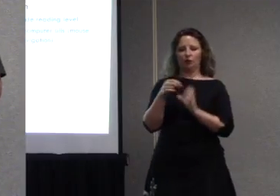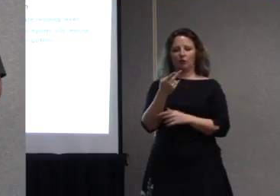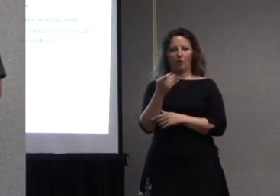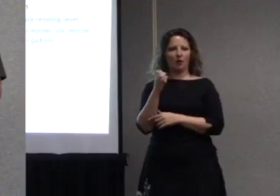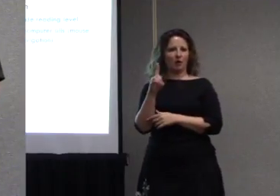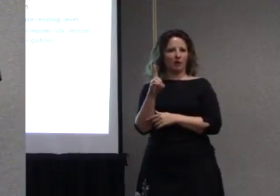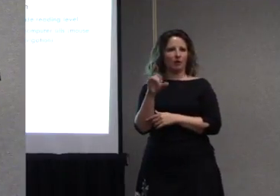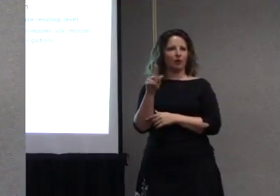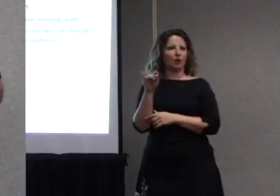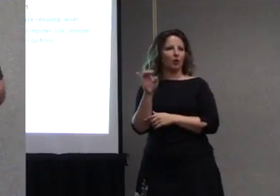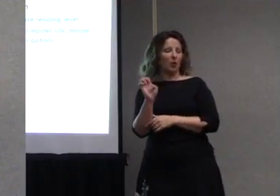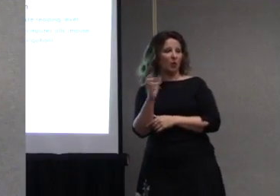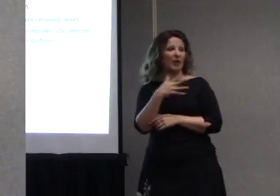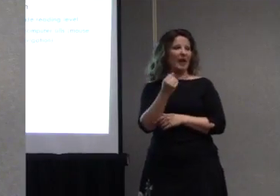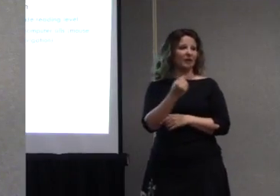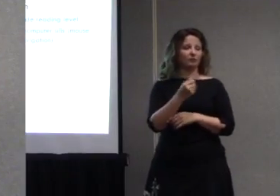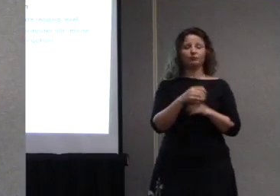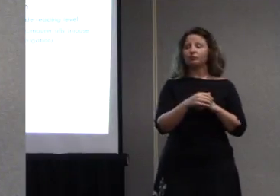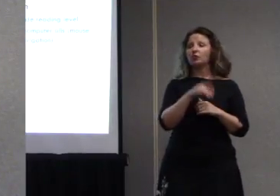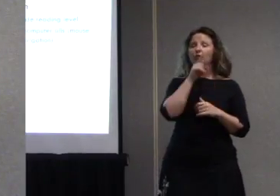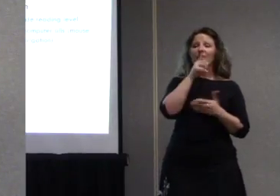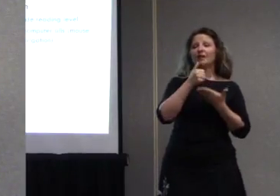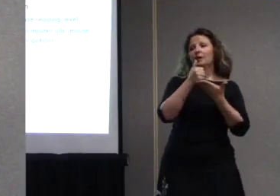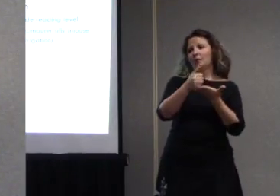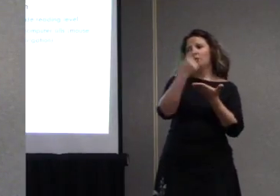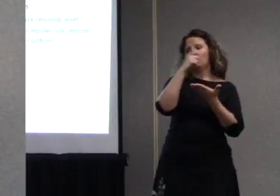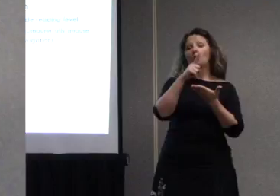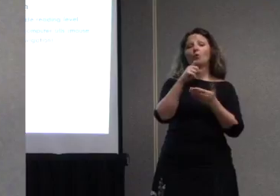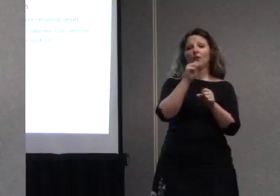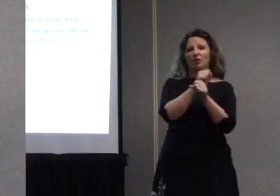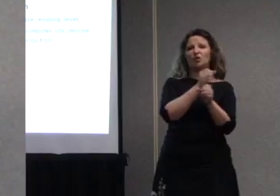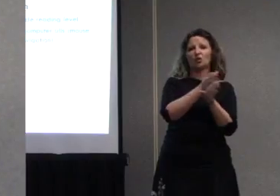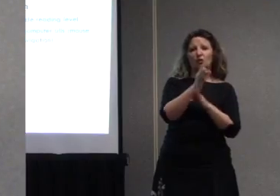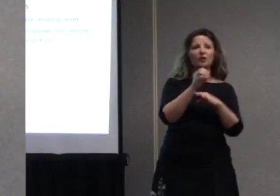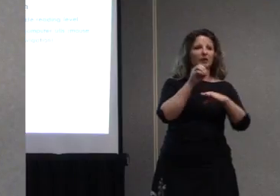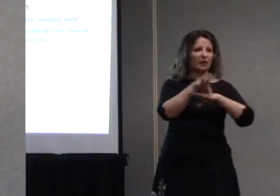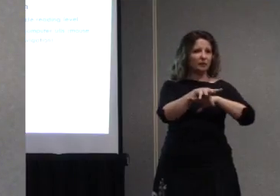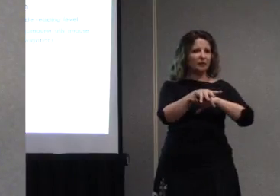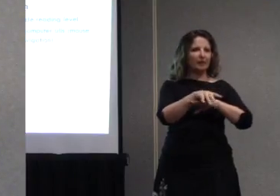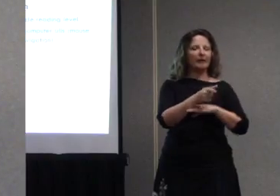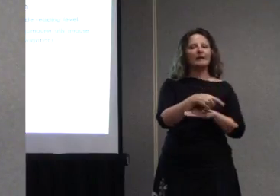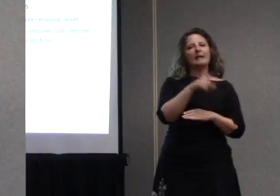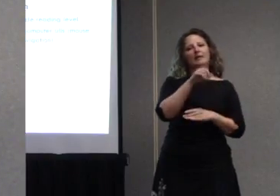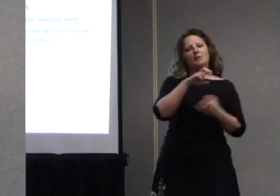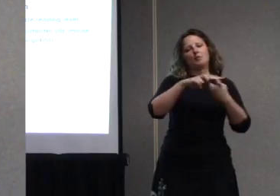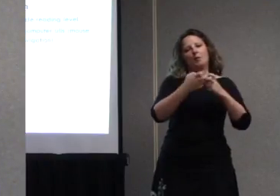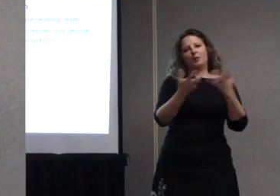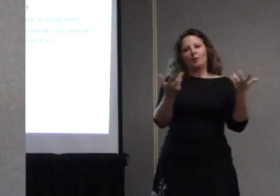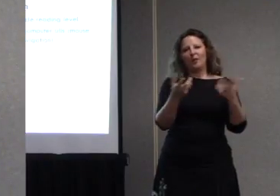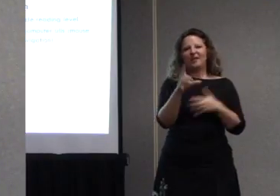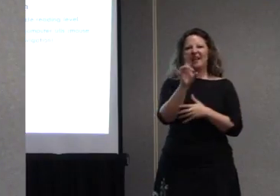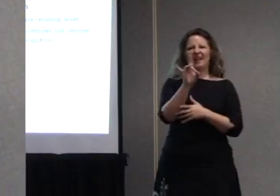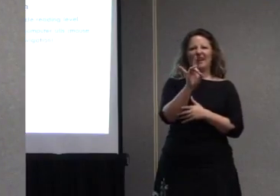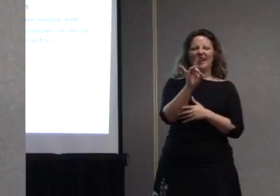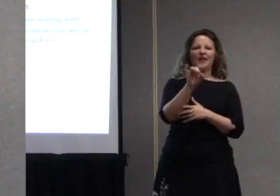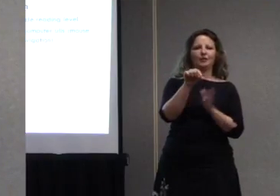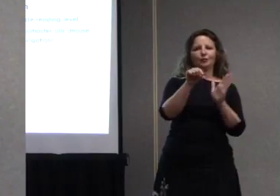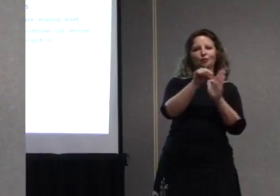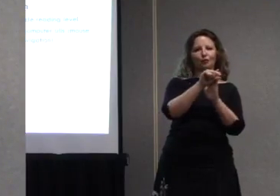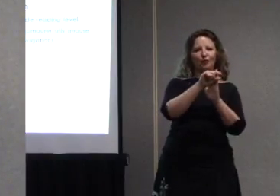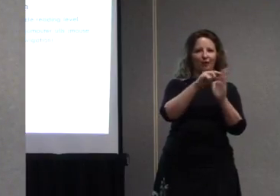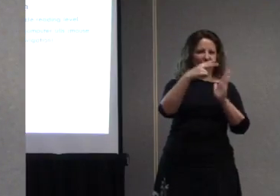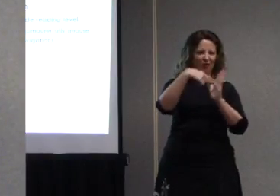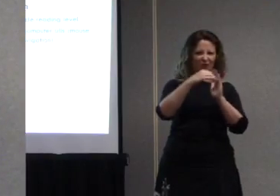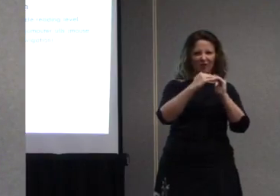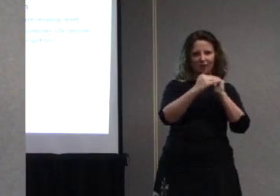to the ONET, which is free, and it's very useful for career counseling. Of concern, of course, is that 8th grade reading level. If it's interpreted,